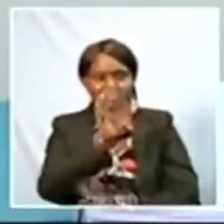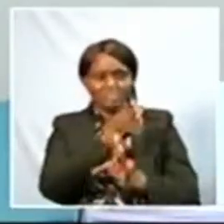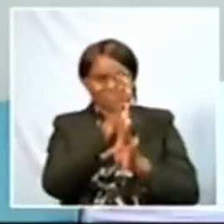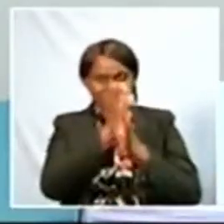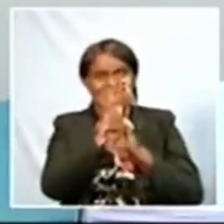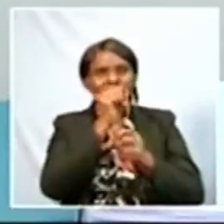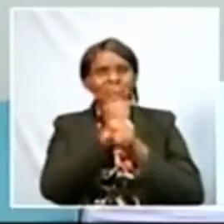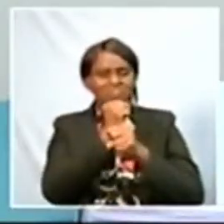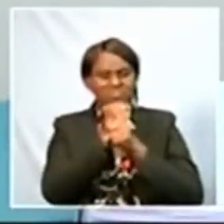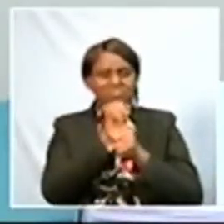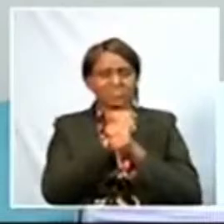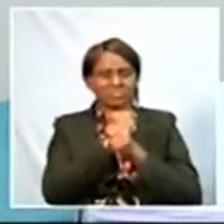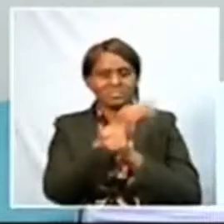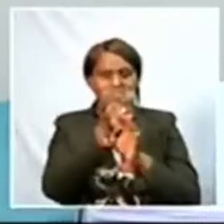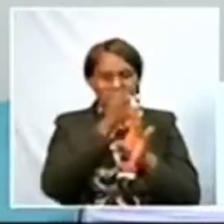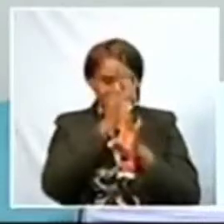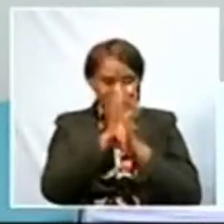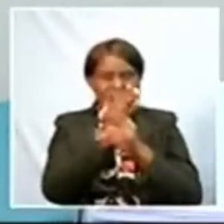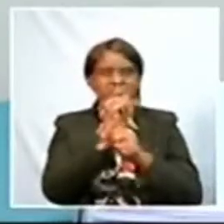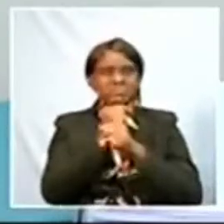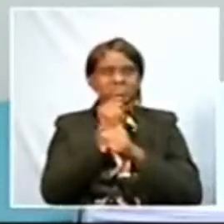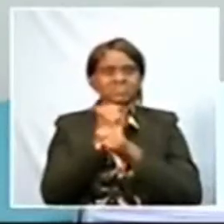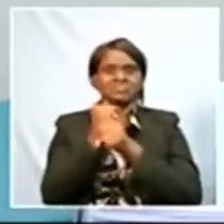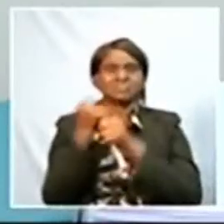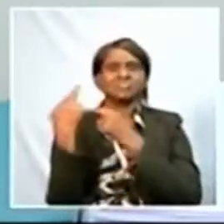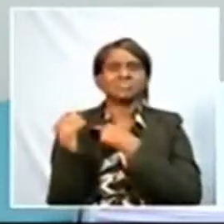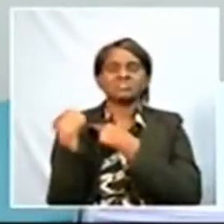work, towards duty,